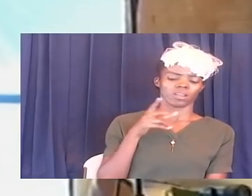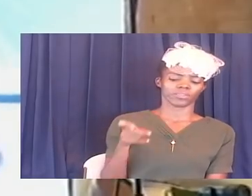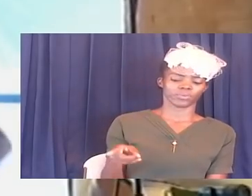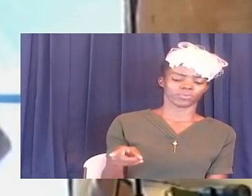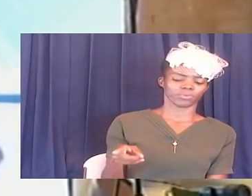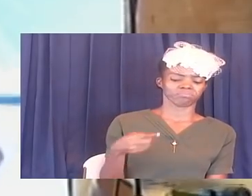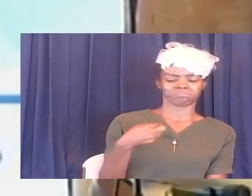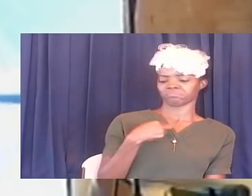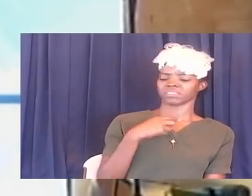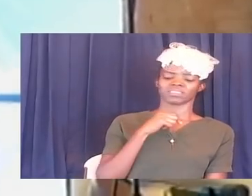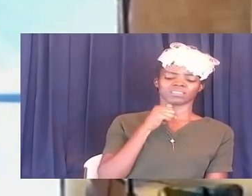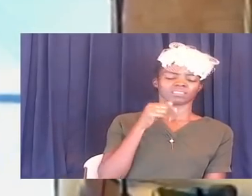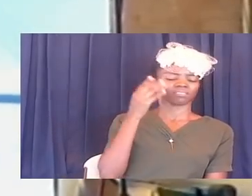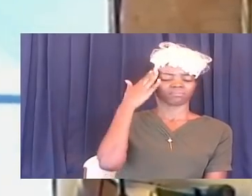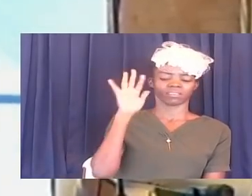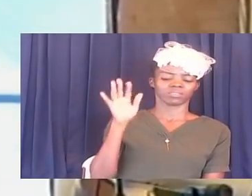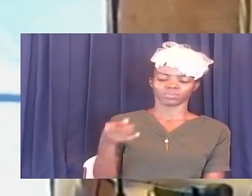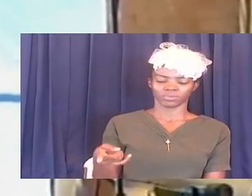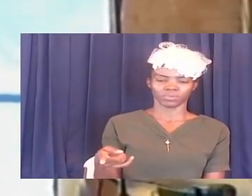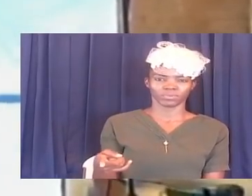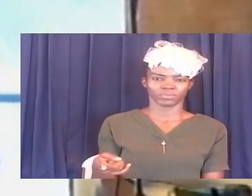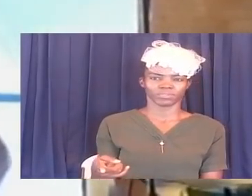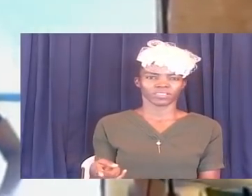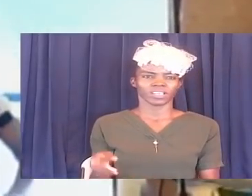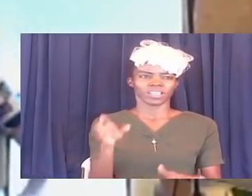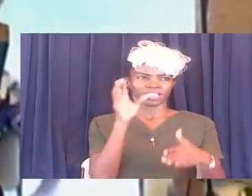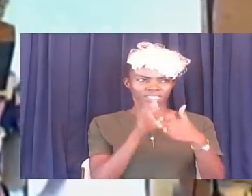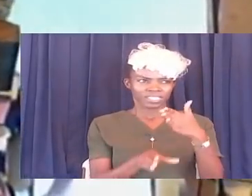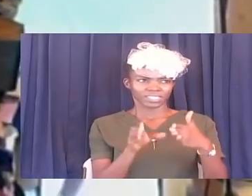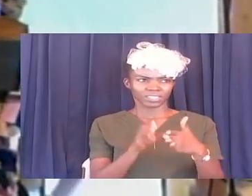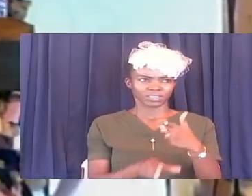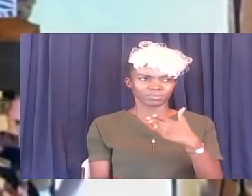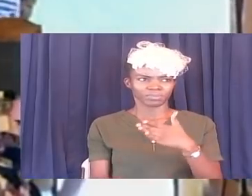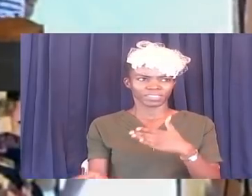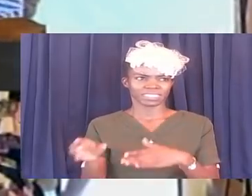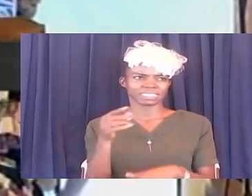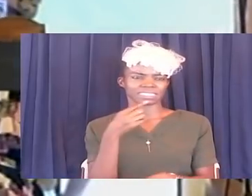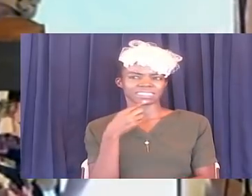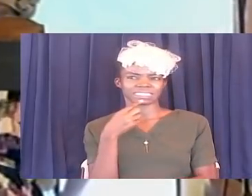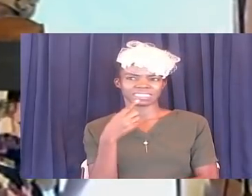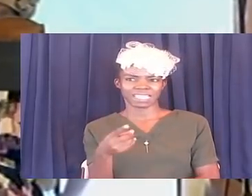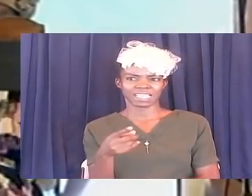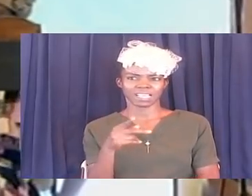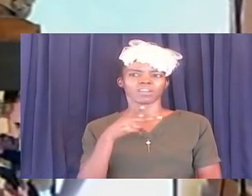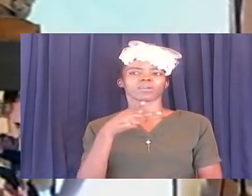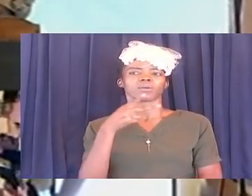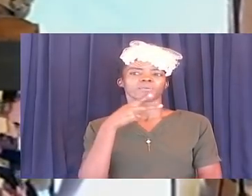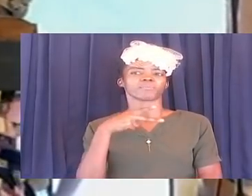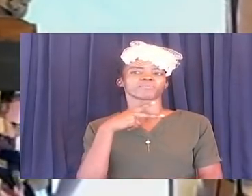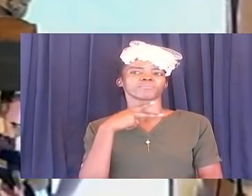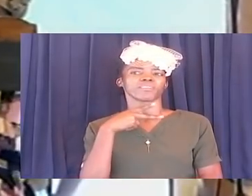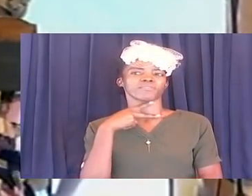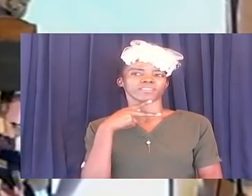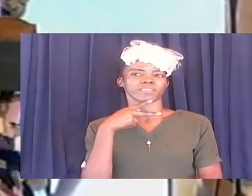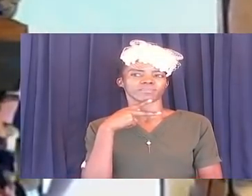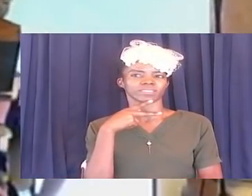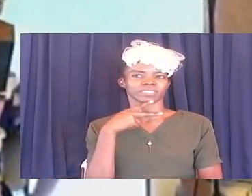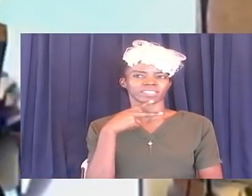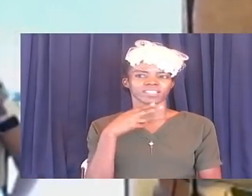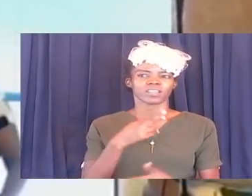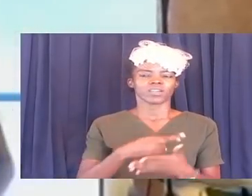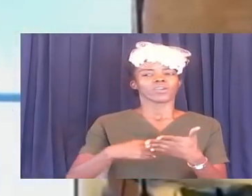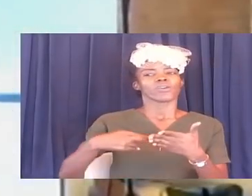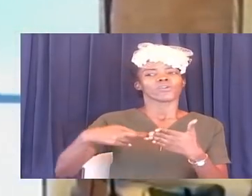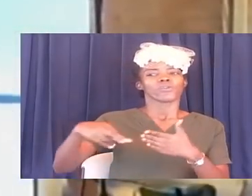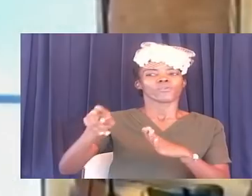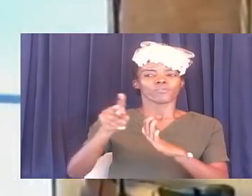Hallelujah. The scripture, Proverbs 14:34 says, righteousness